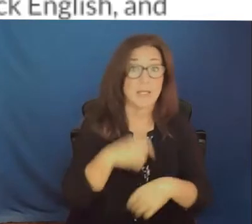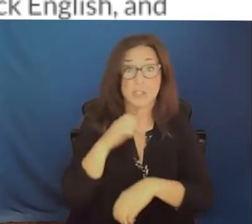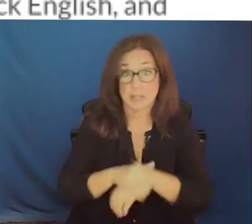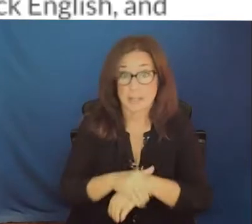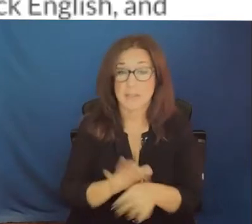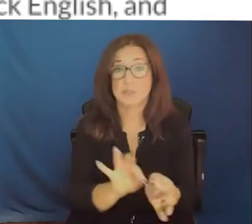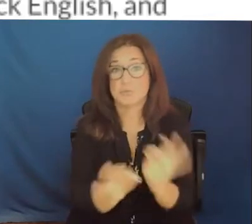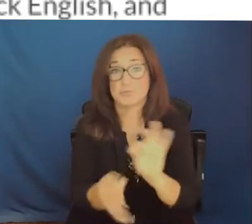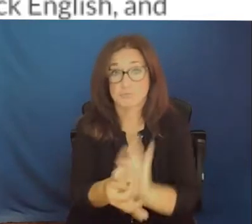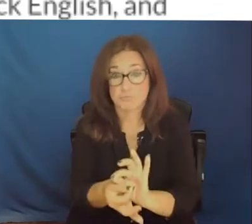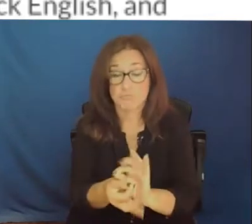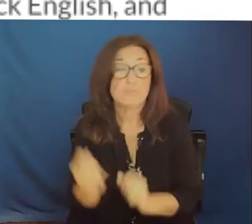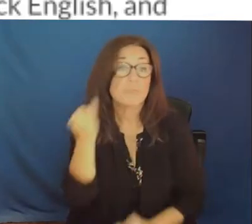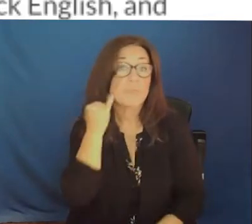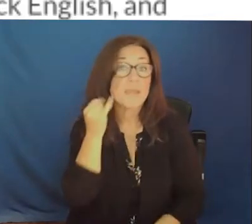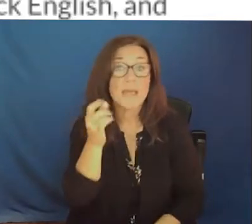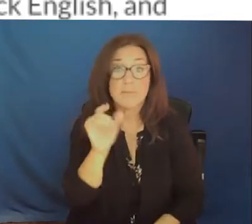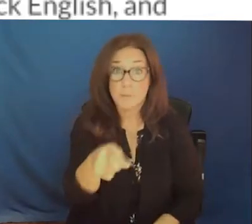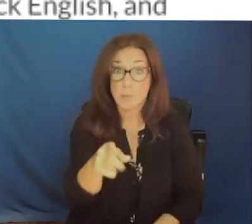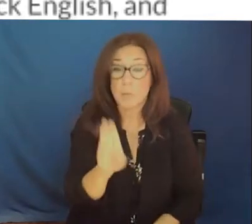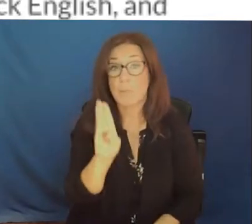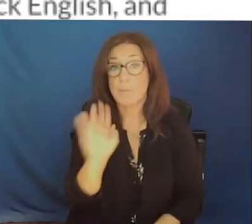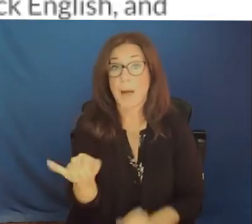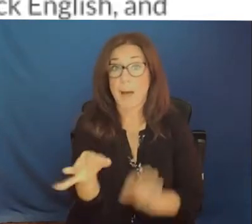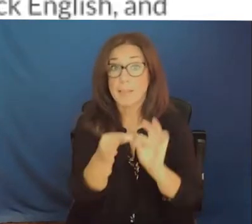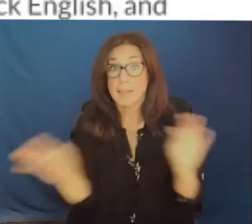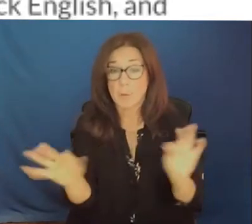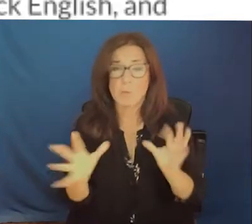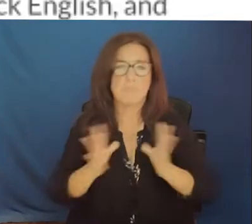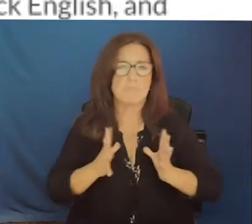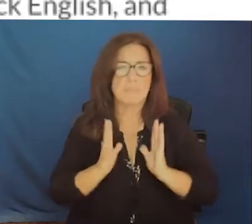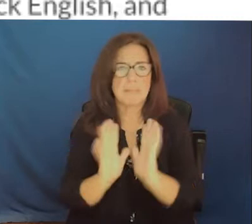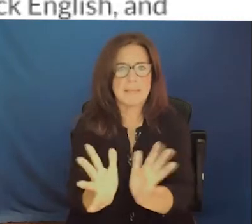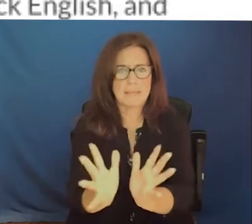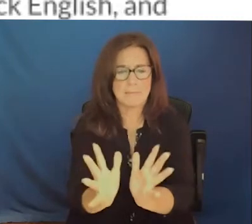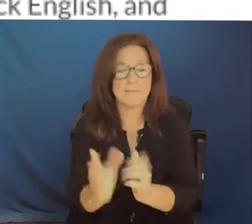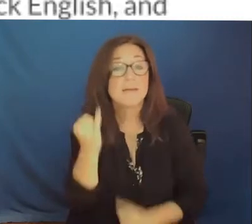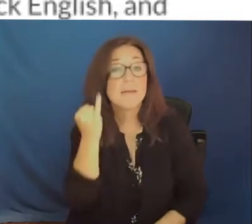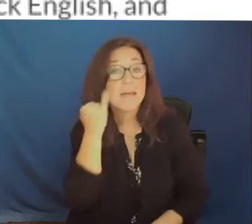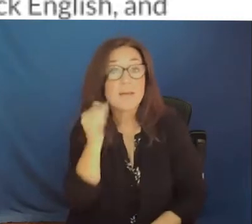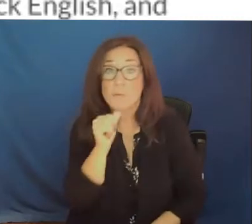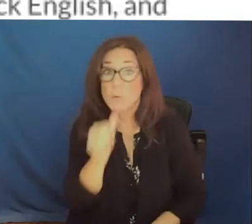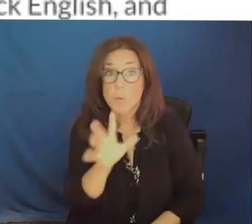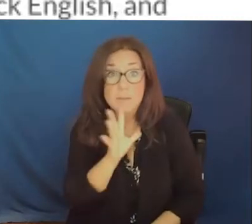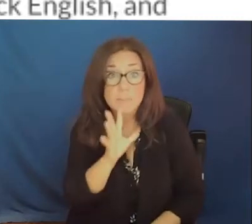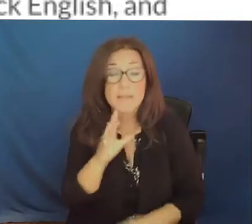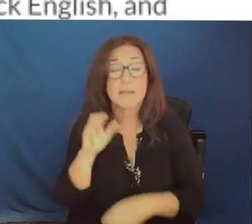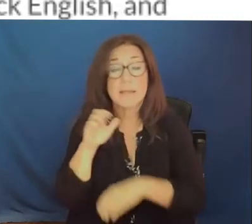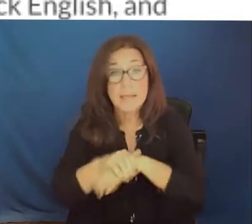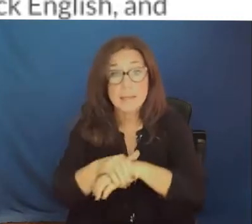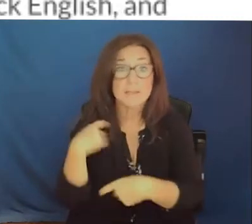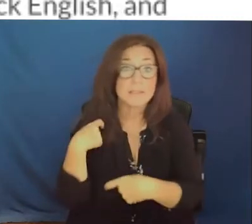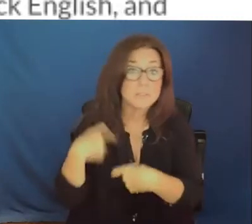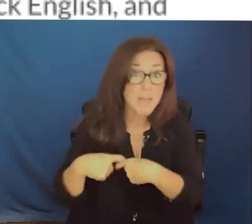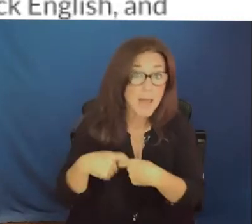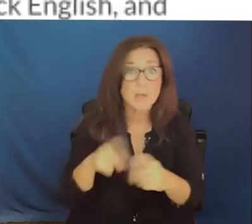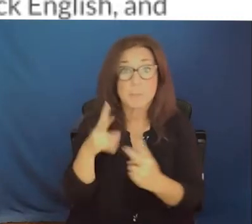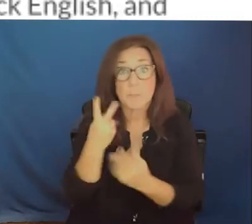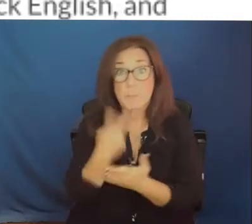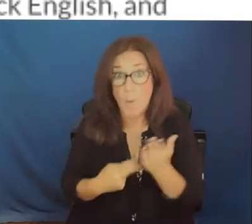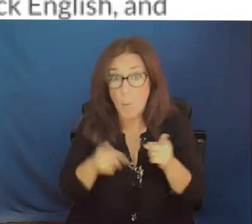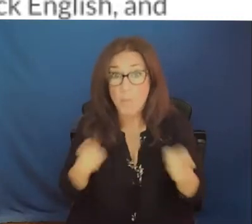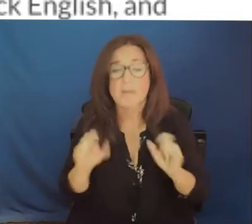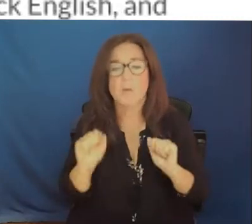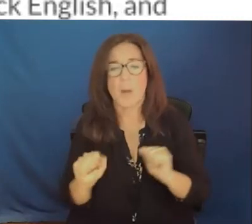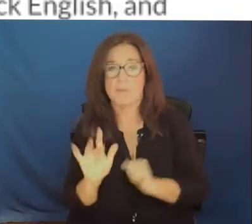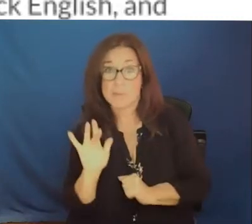not have to click anything. If you are not bilingual in English and Spanish, you will have to select your language in order to hear the interpretation.